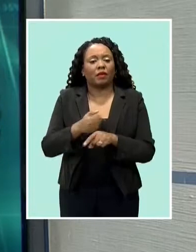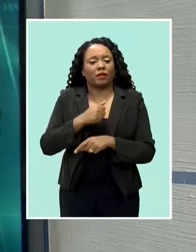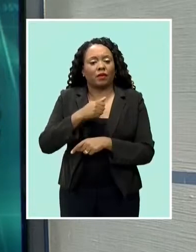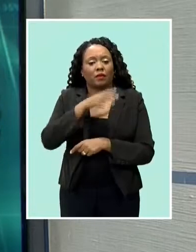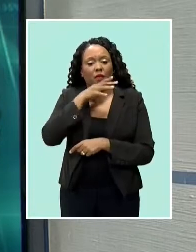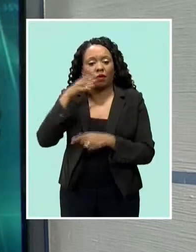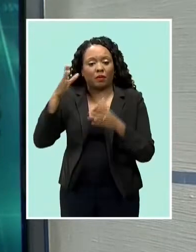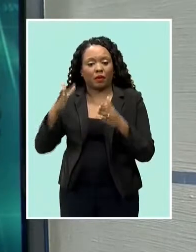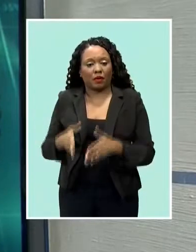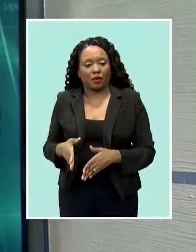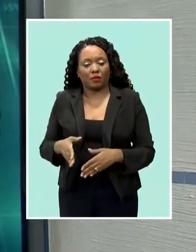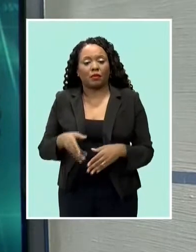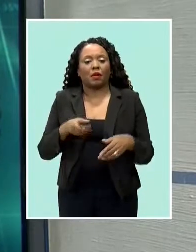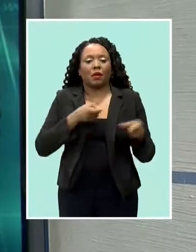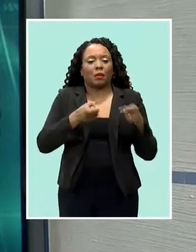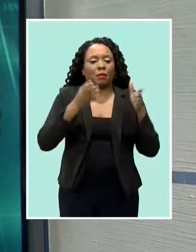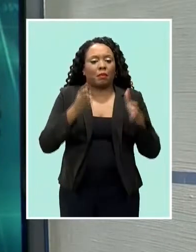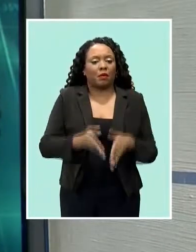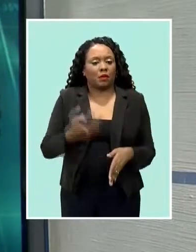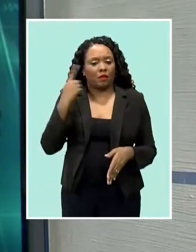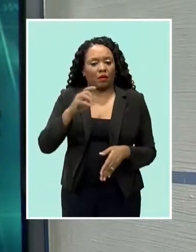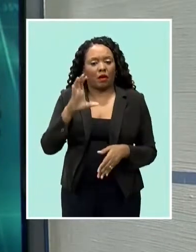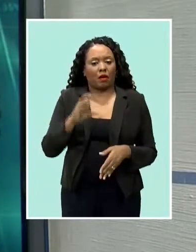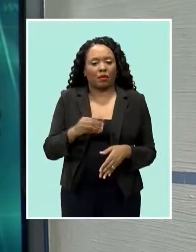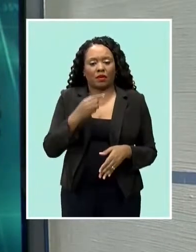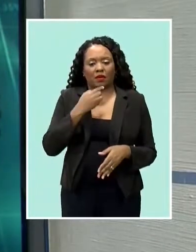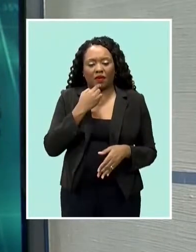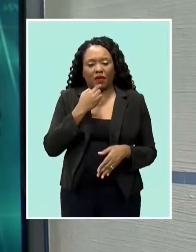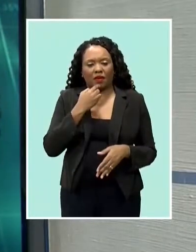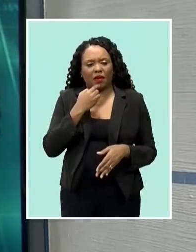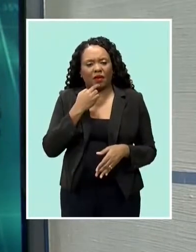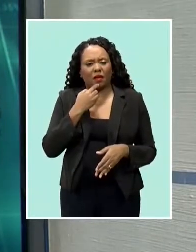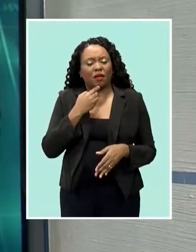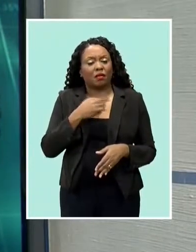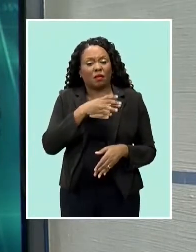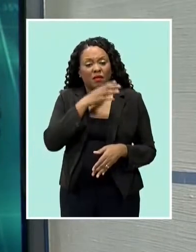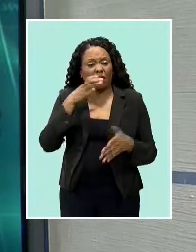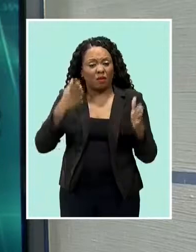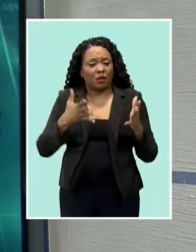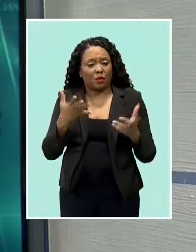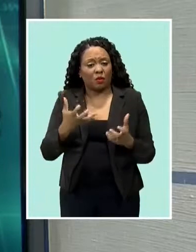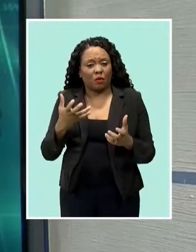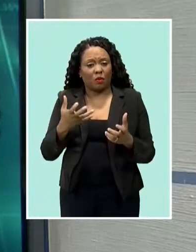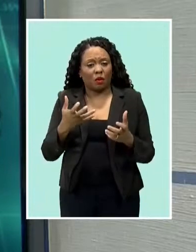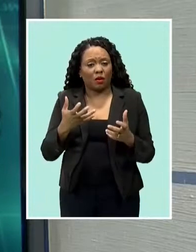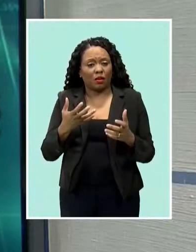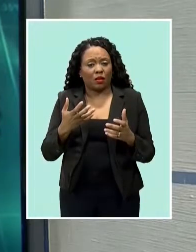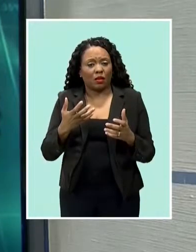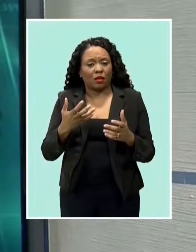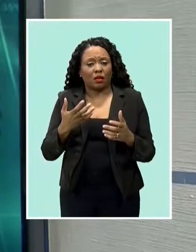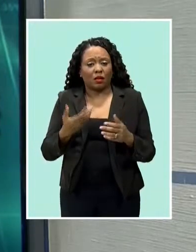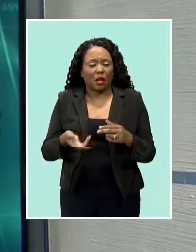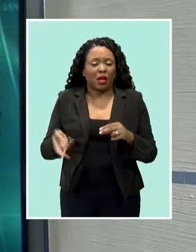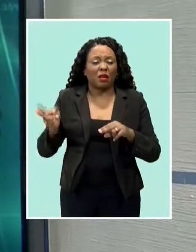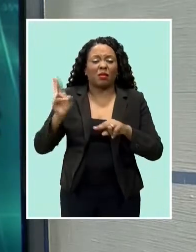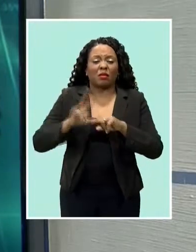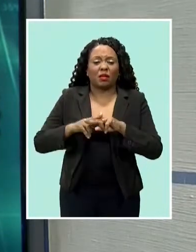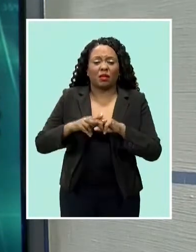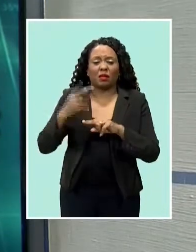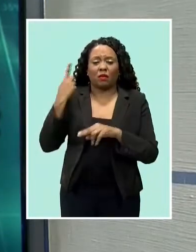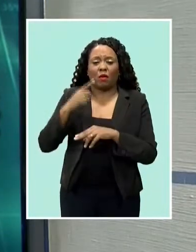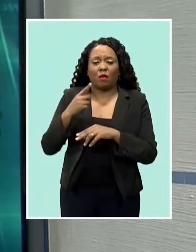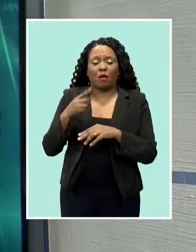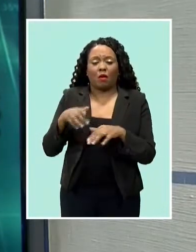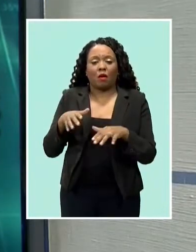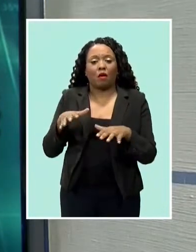and General Manager of the company, Derek Isaac, says the farmers make a good case against any increase in imported frozen pork.